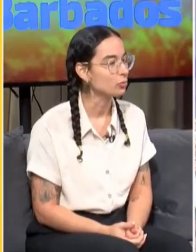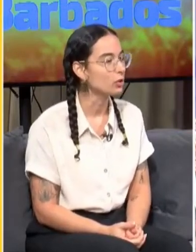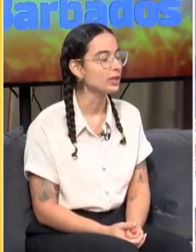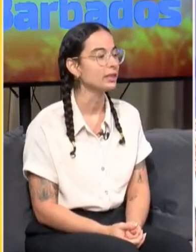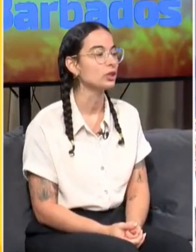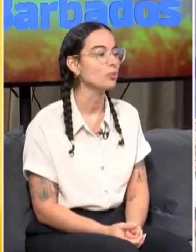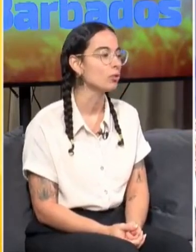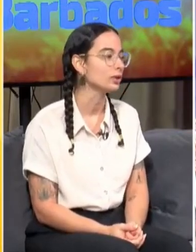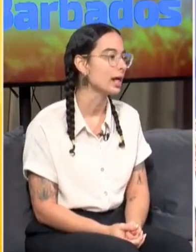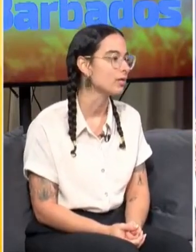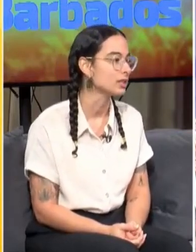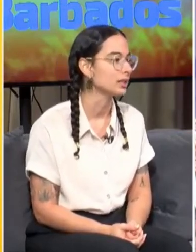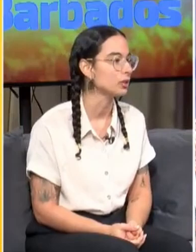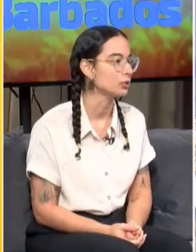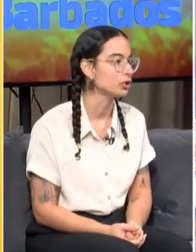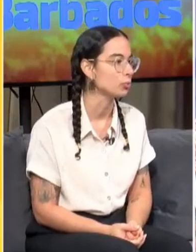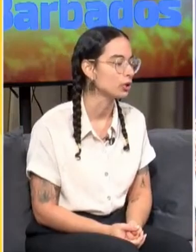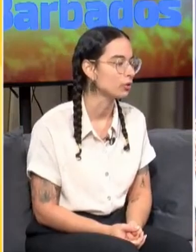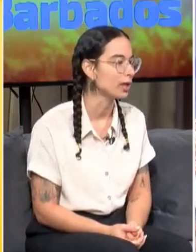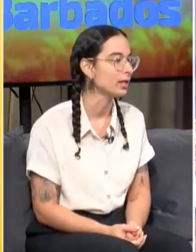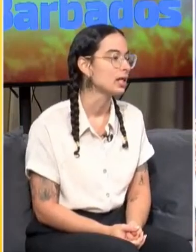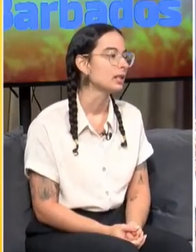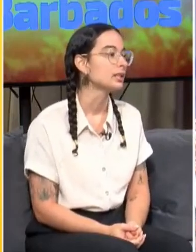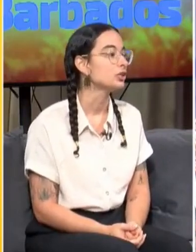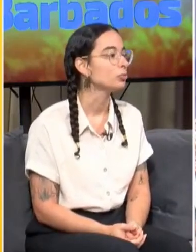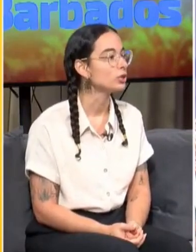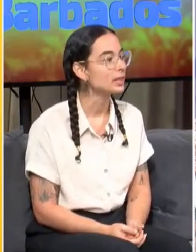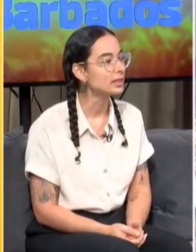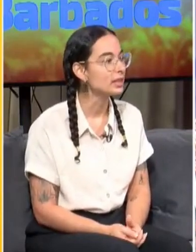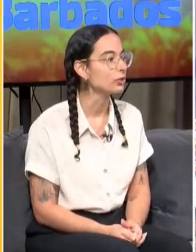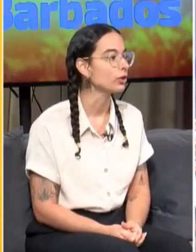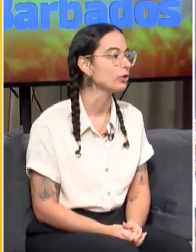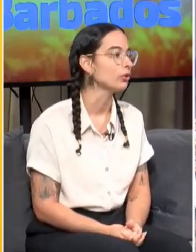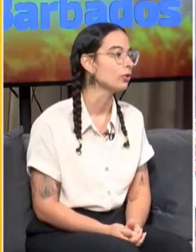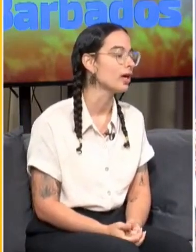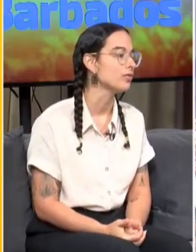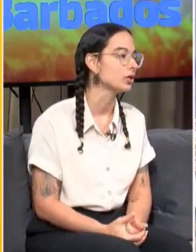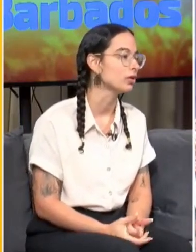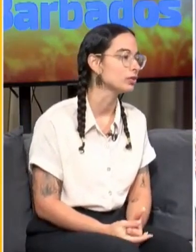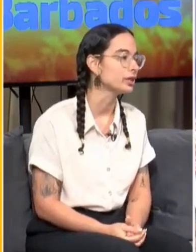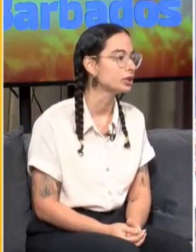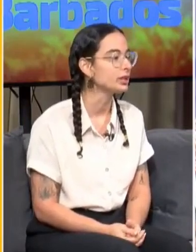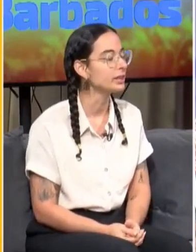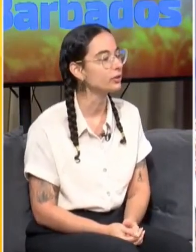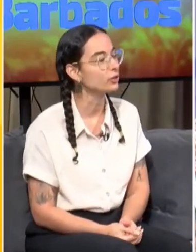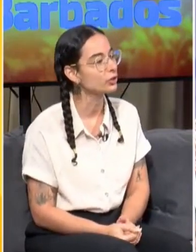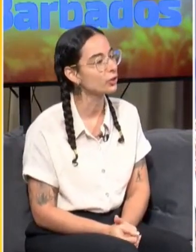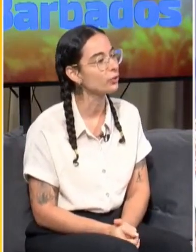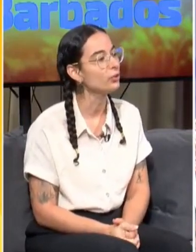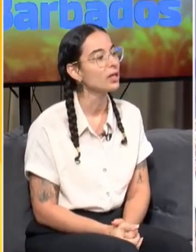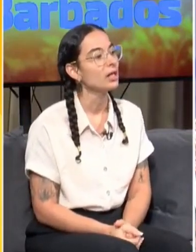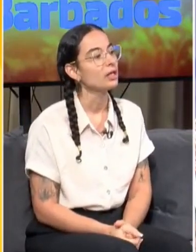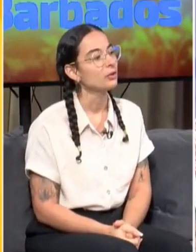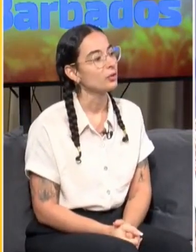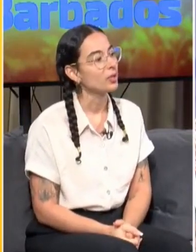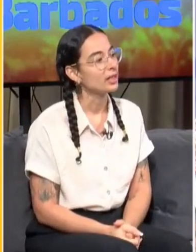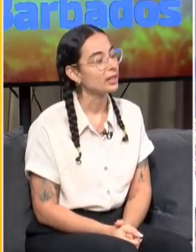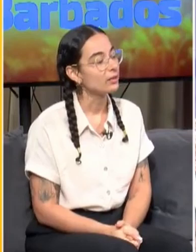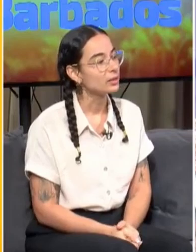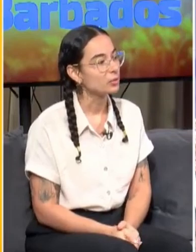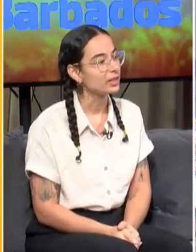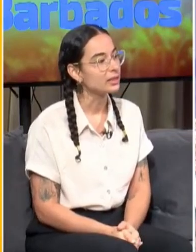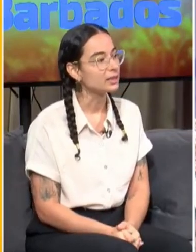within the community, it's so important to have a sign language interpreter, right? Because as you're presenting or having a conversation or so,